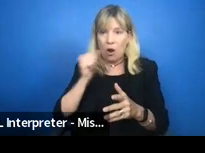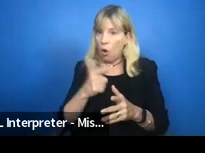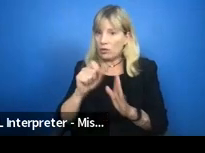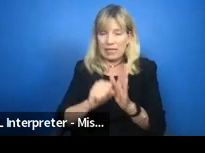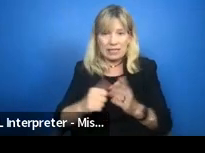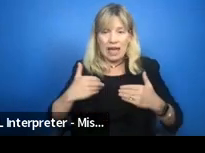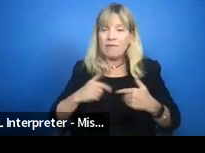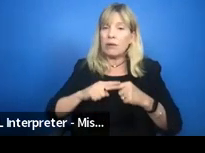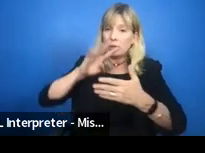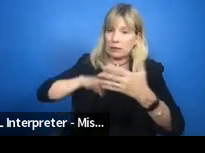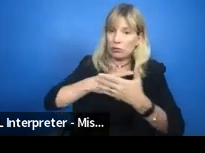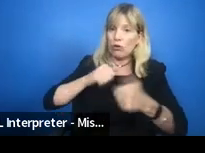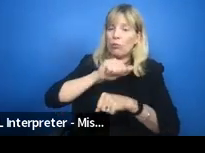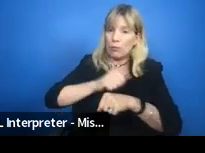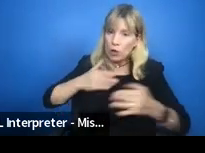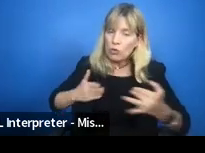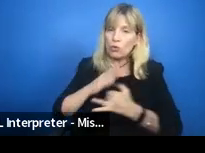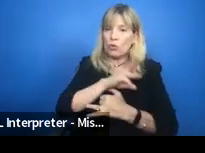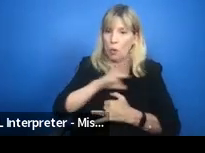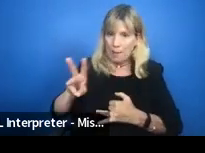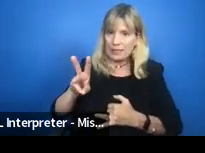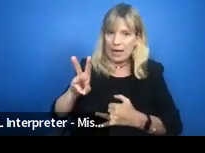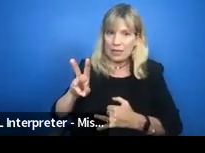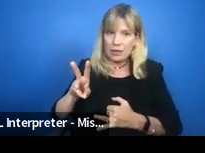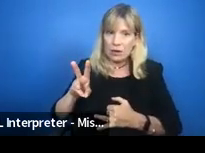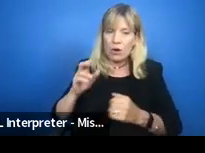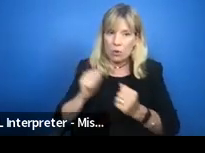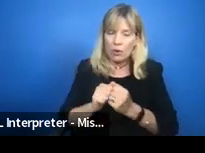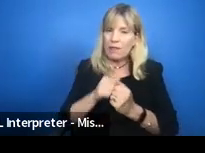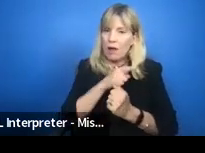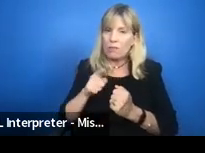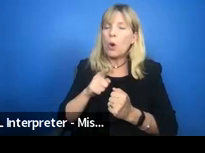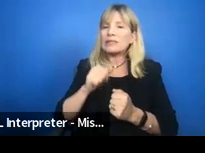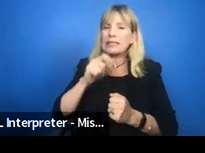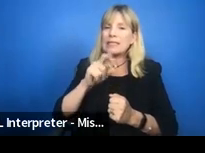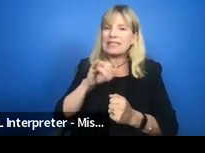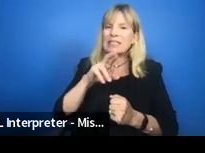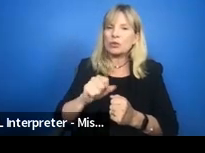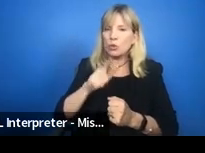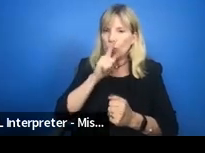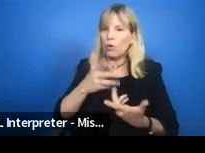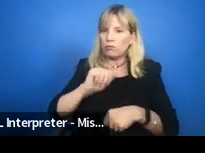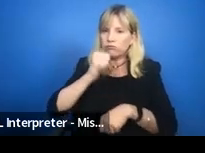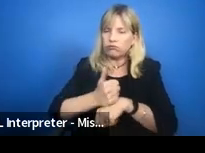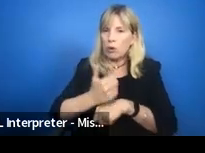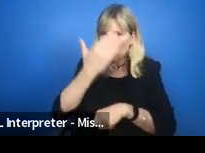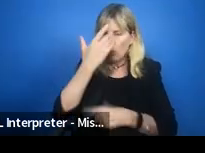schedule appointments directly through the website there with vetted assisters, essentially.